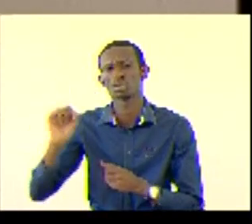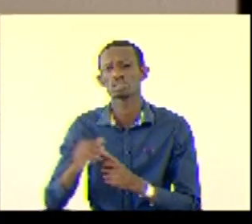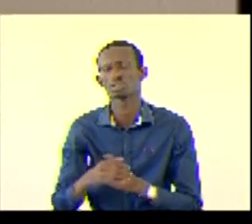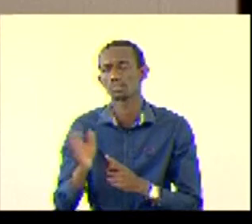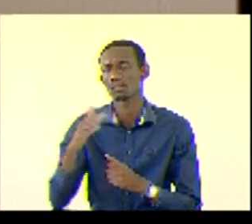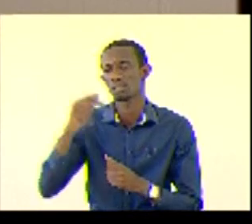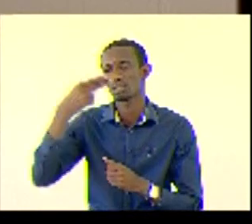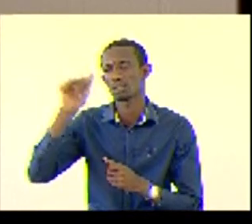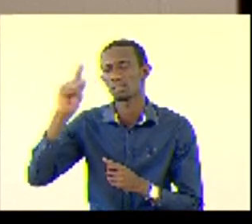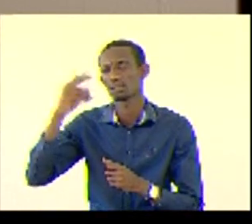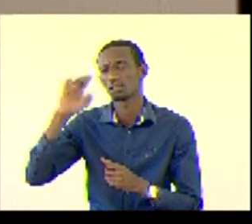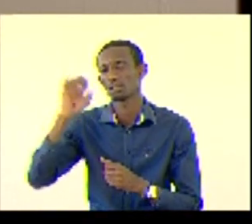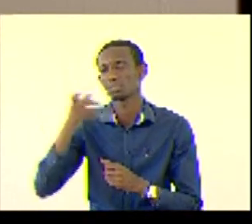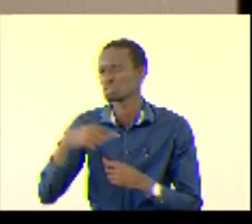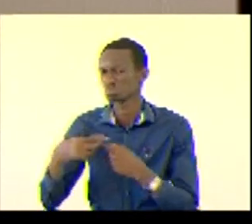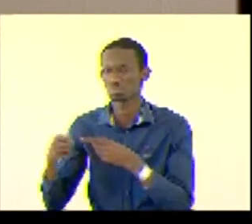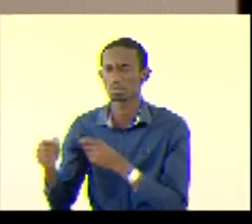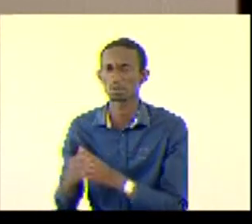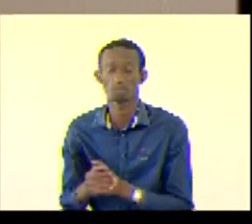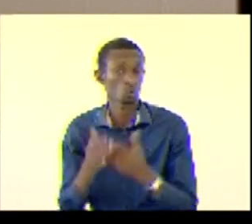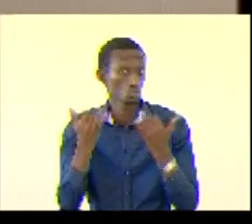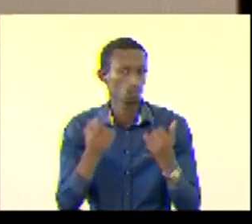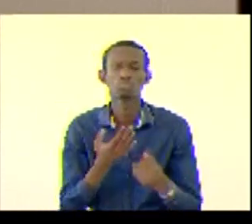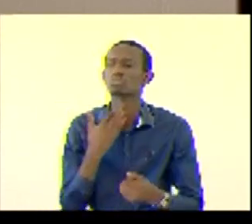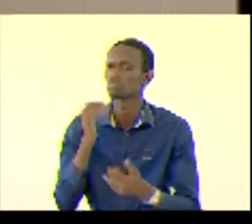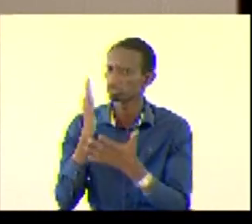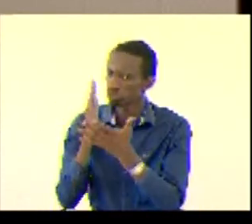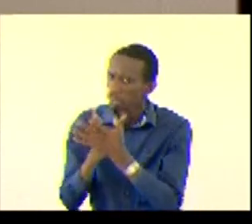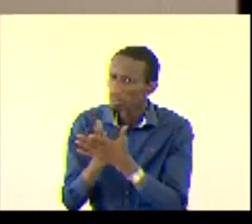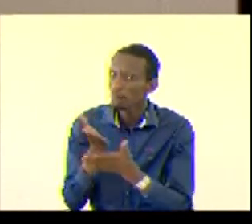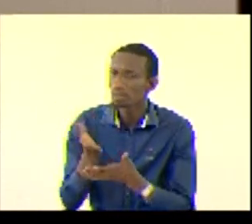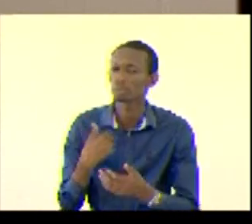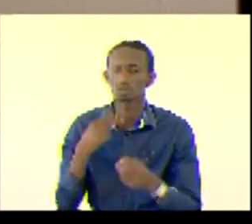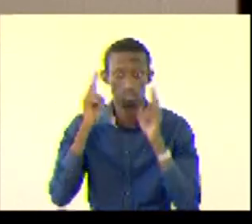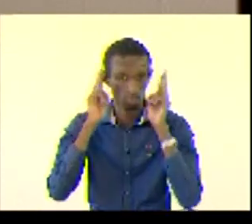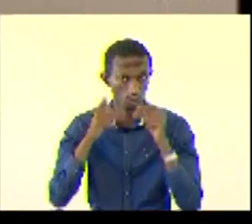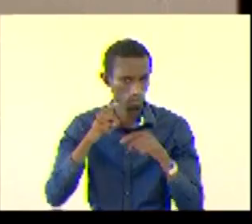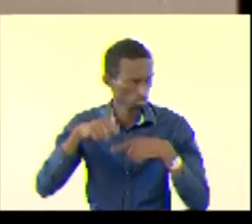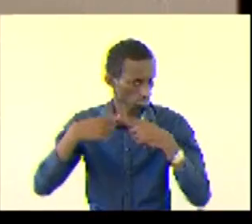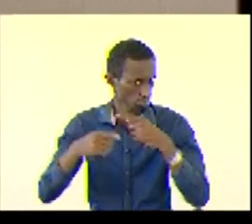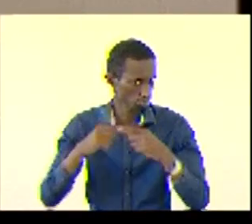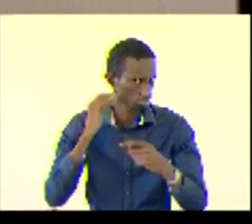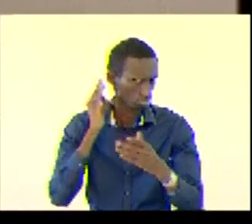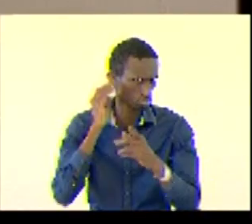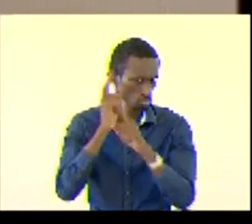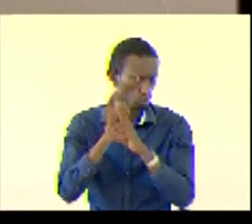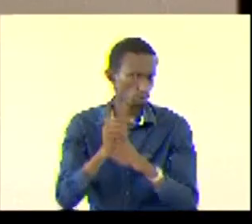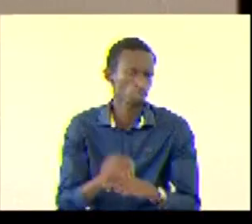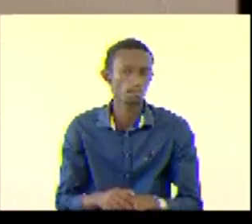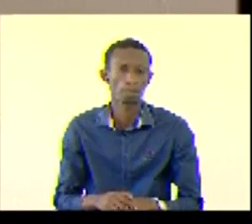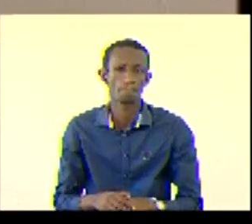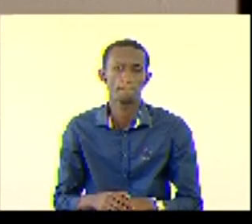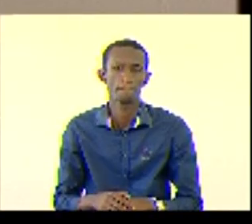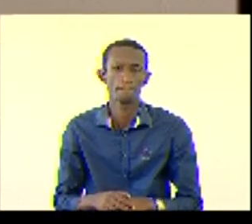For today, we'll have to stop here. I hope we'll be together next time.